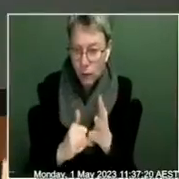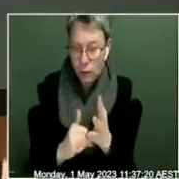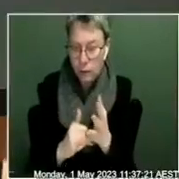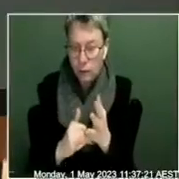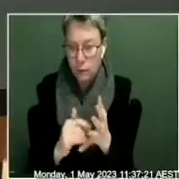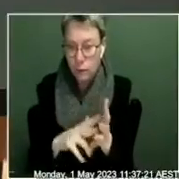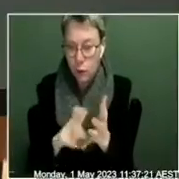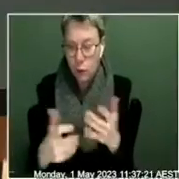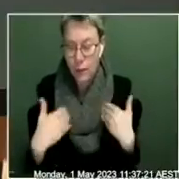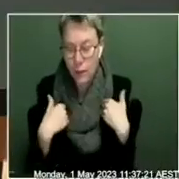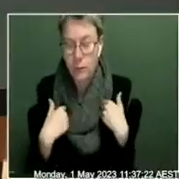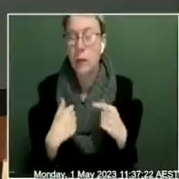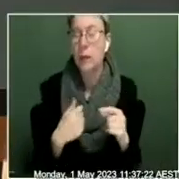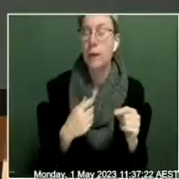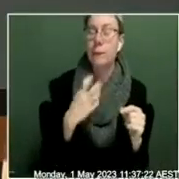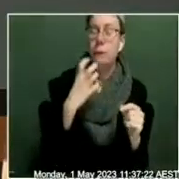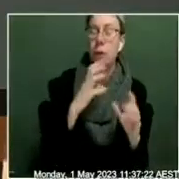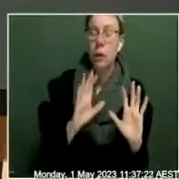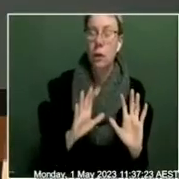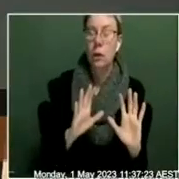And just to be clear to